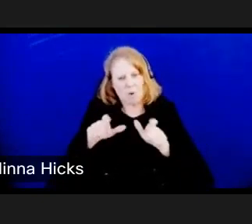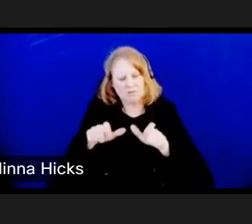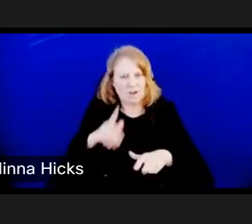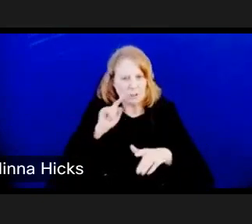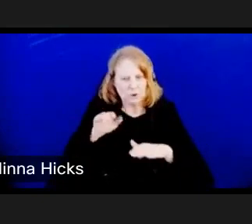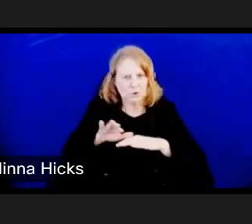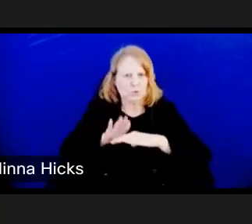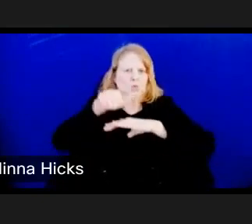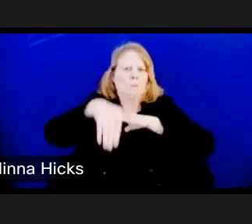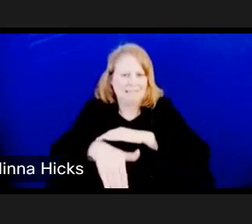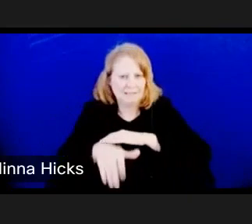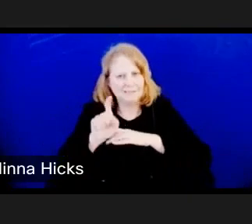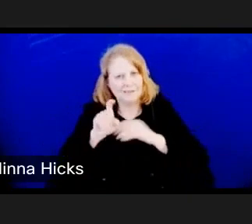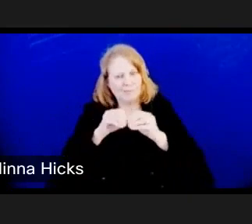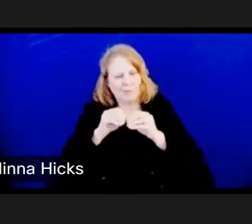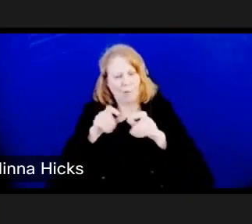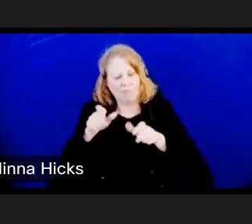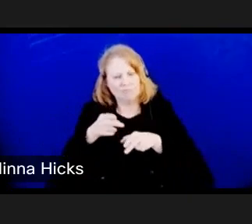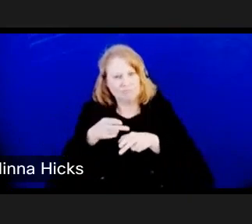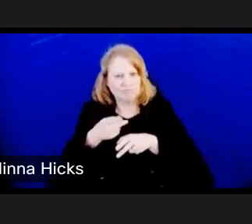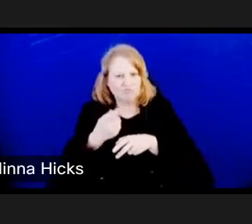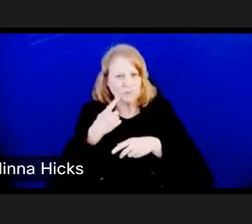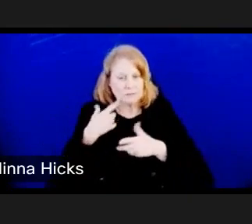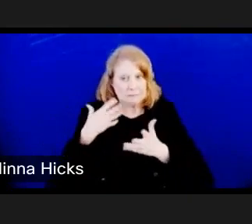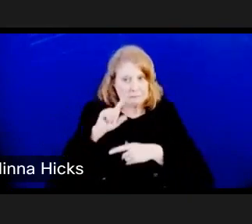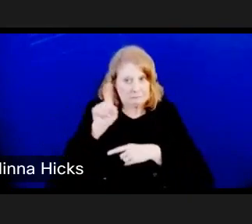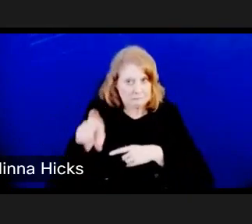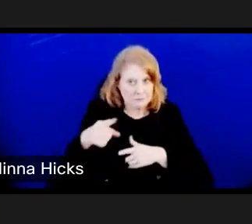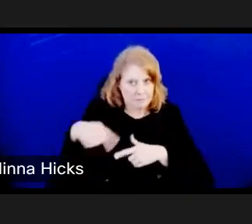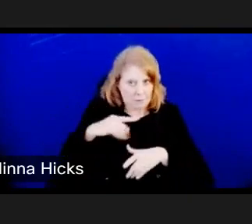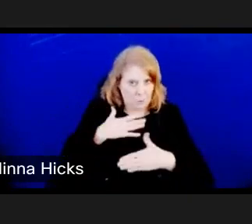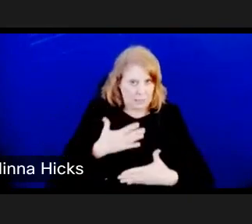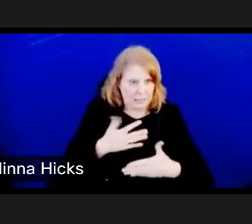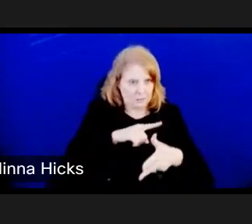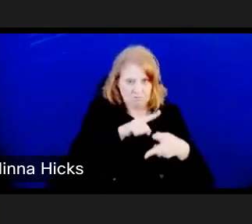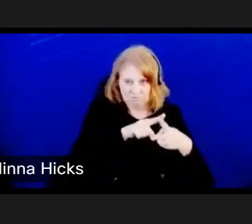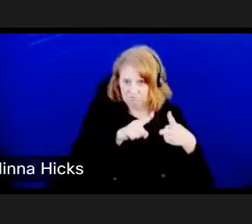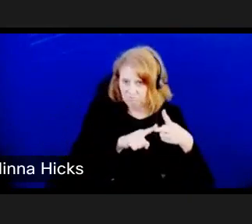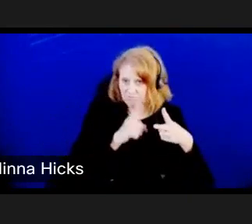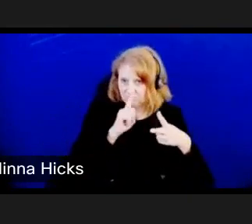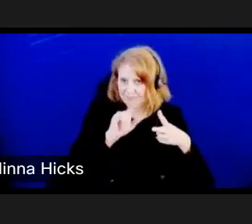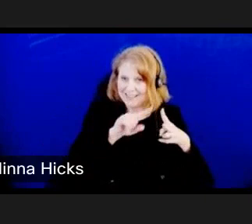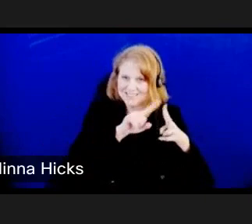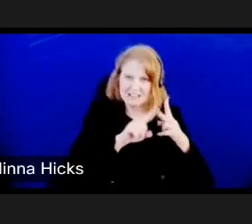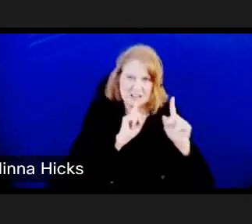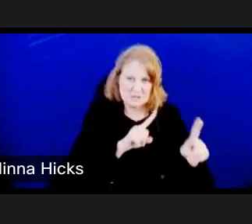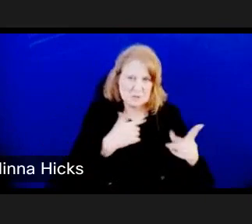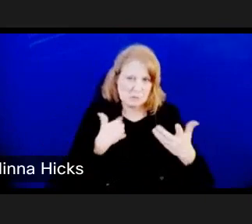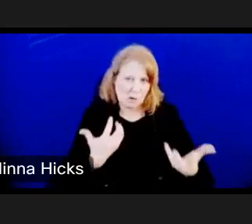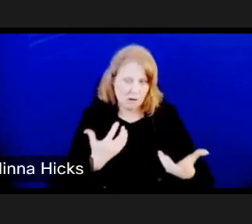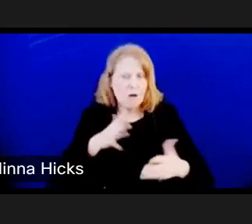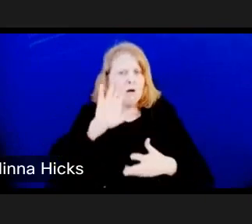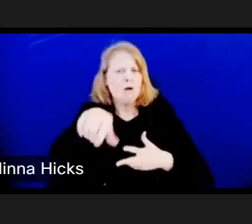two concerns right now. There are many more, but I just want answers to those two. Oh, and by the way,